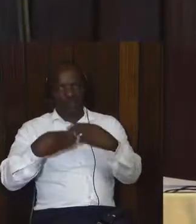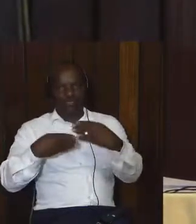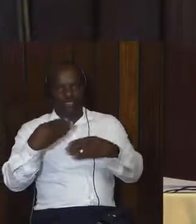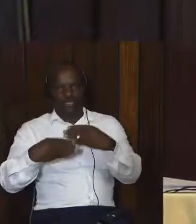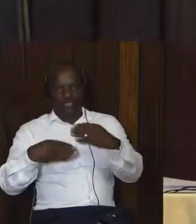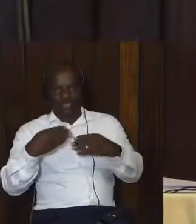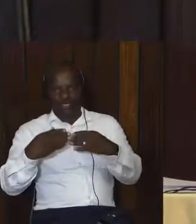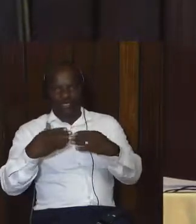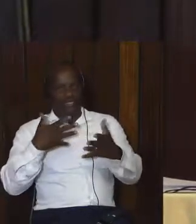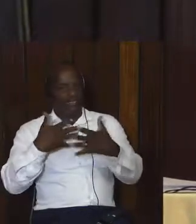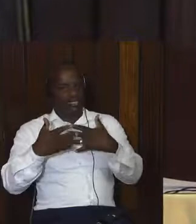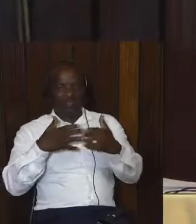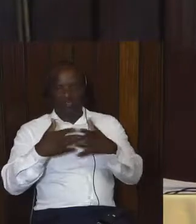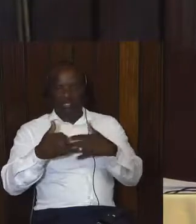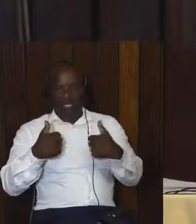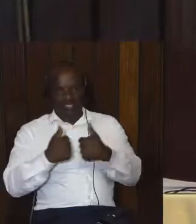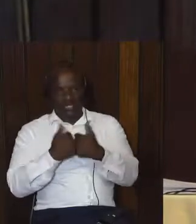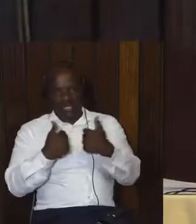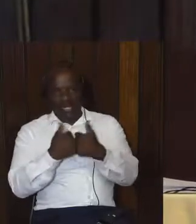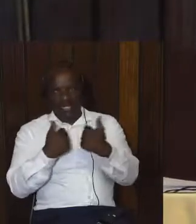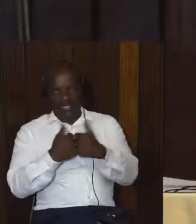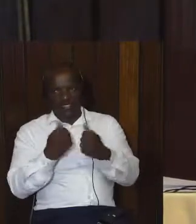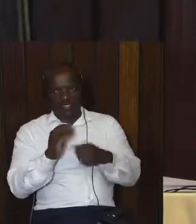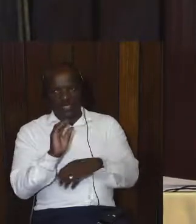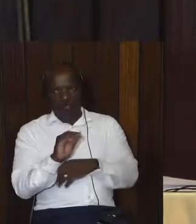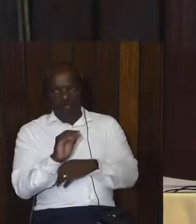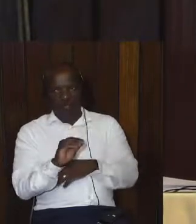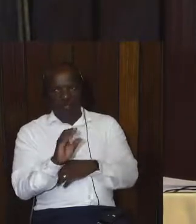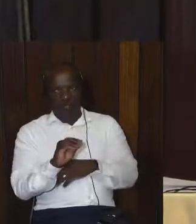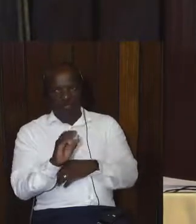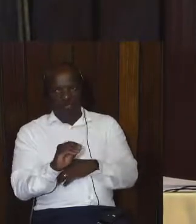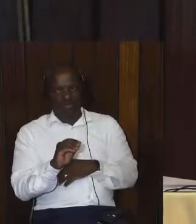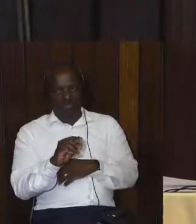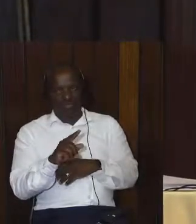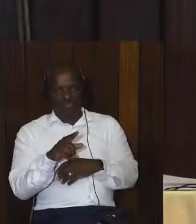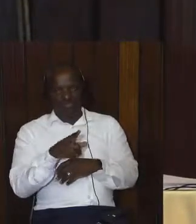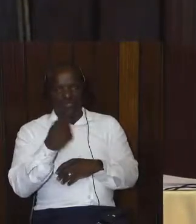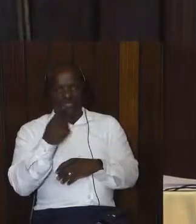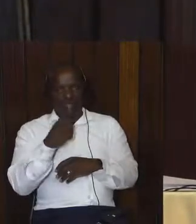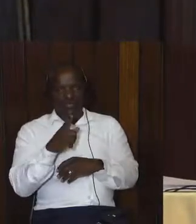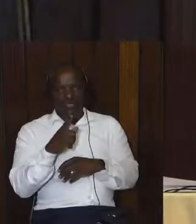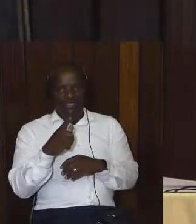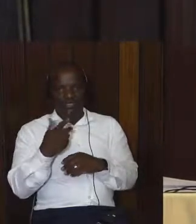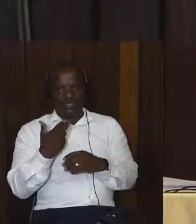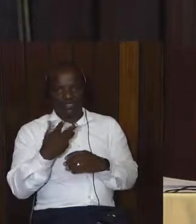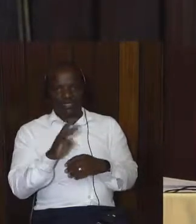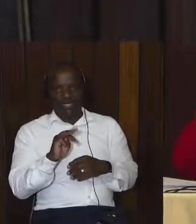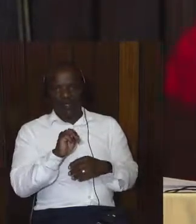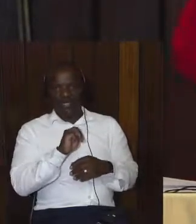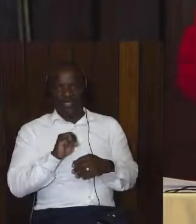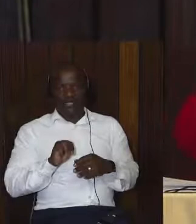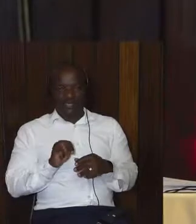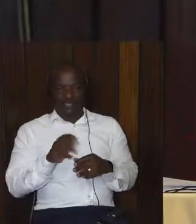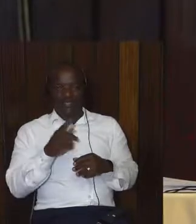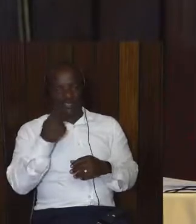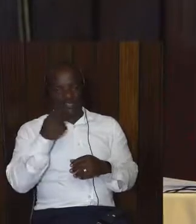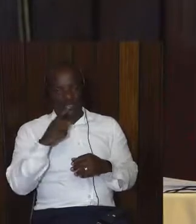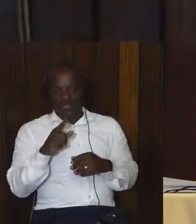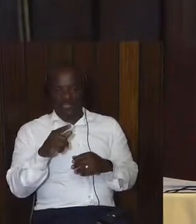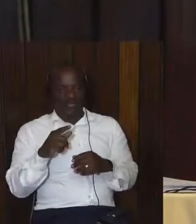despite all these challenges. Are you then saying, regardless of what the minister is saying, we're carrying